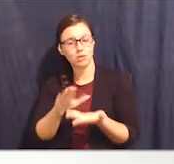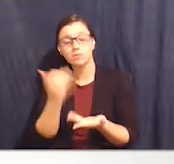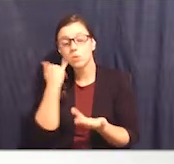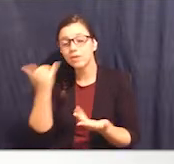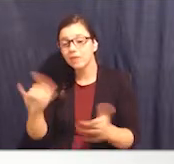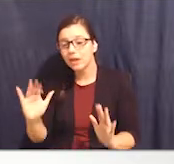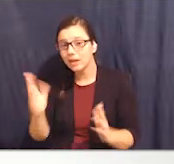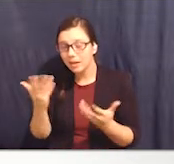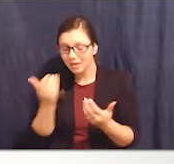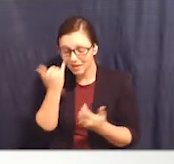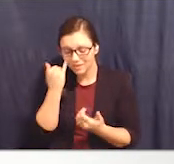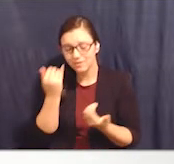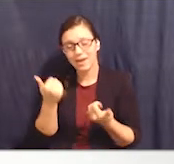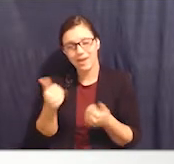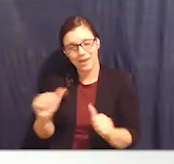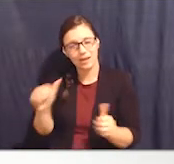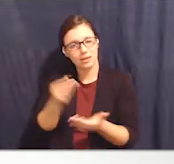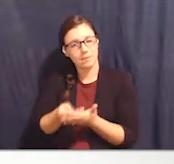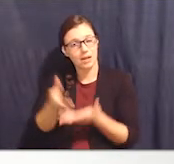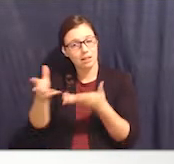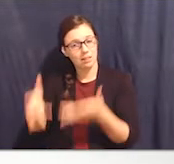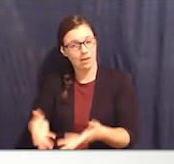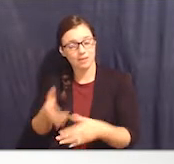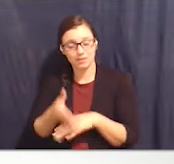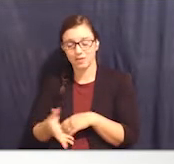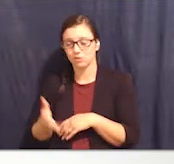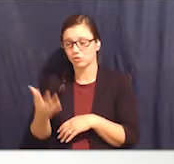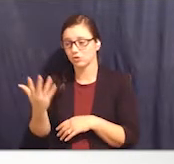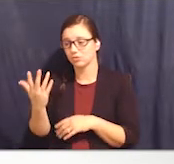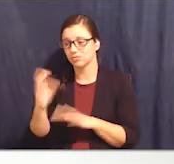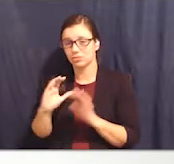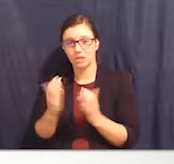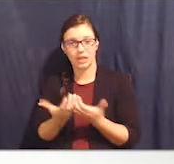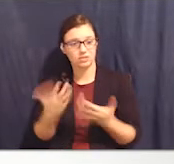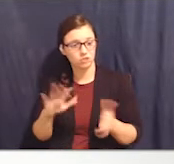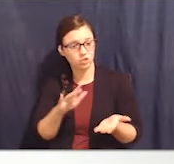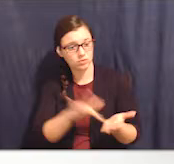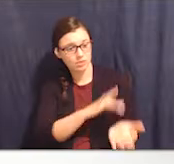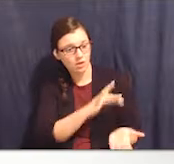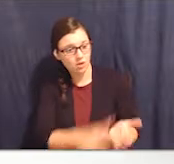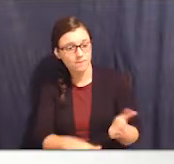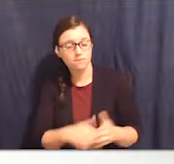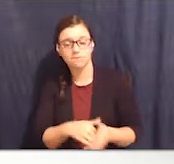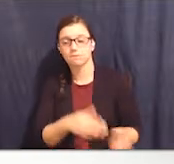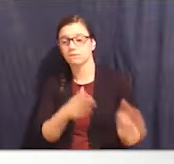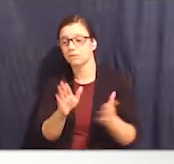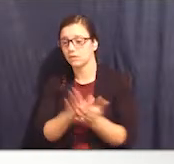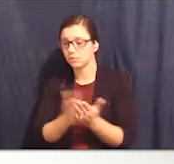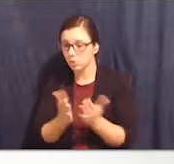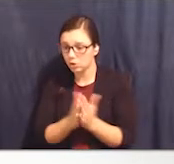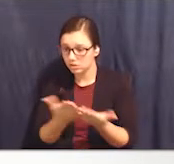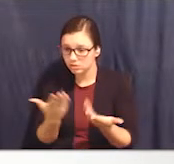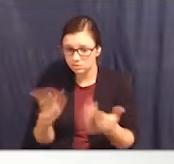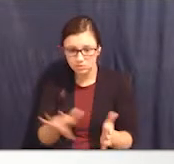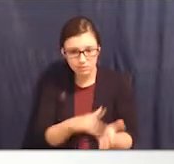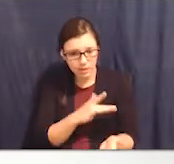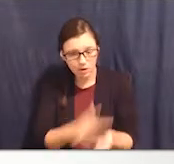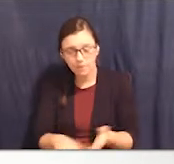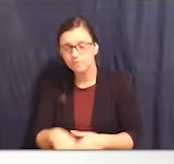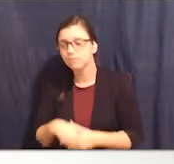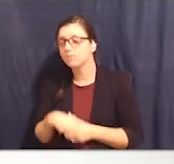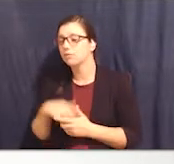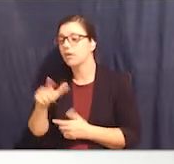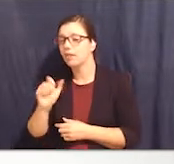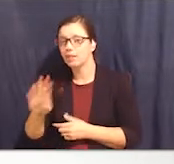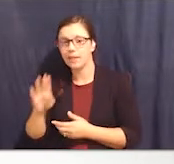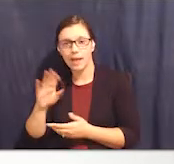remember, that's one funding source. There's also that federal financial aid. And with that, I'm talking